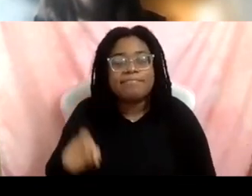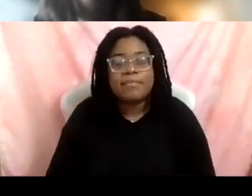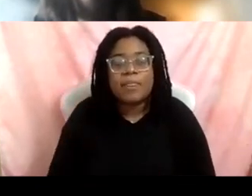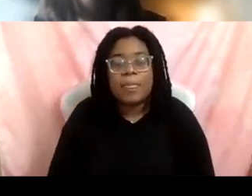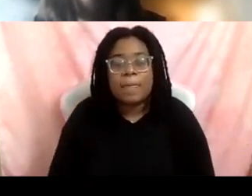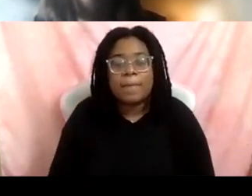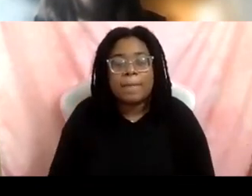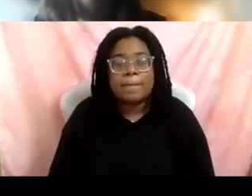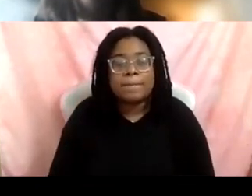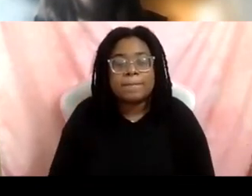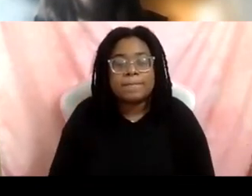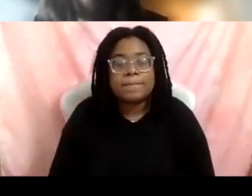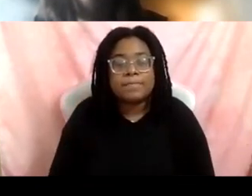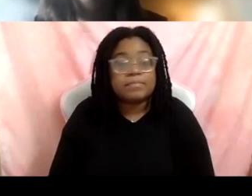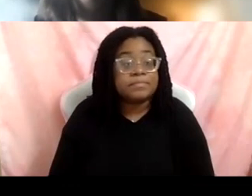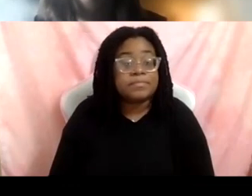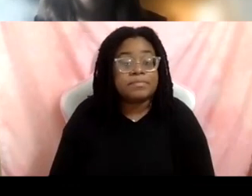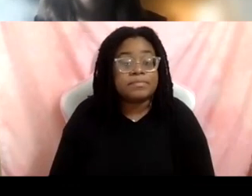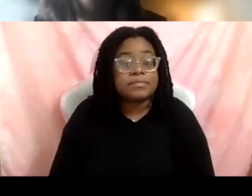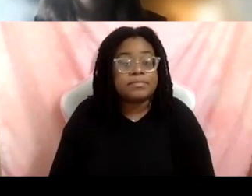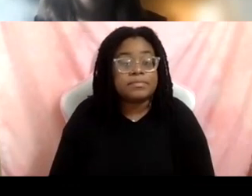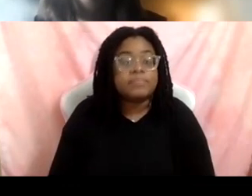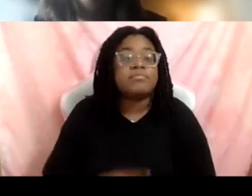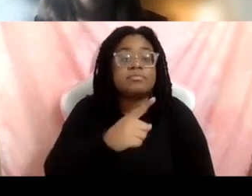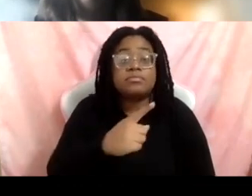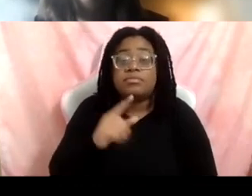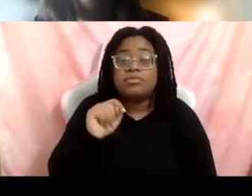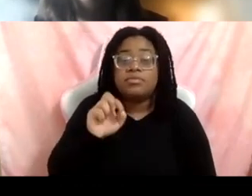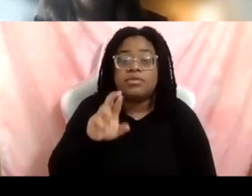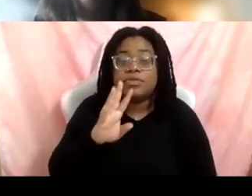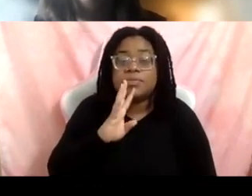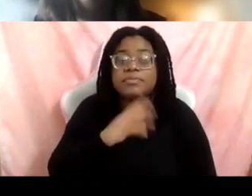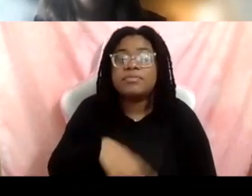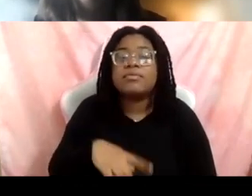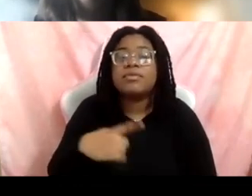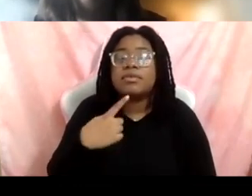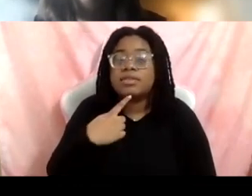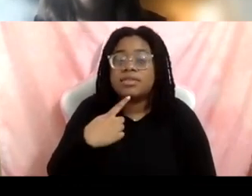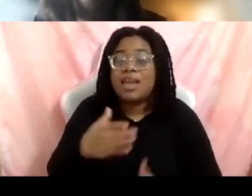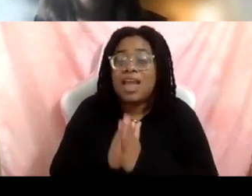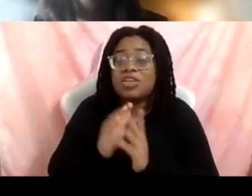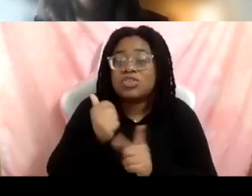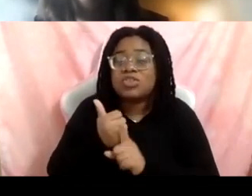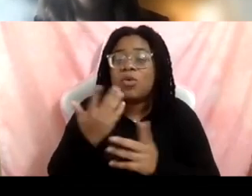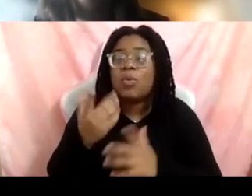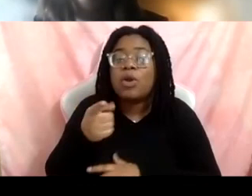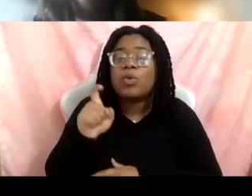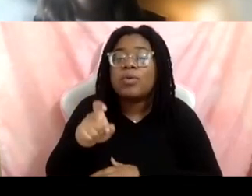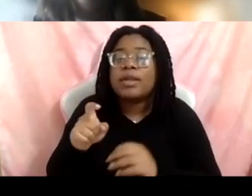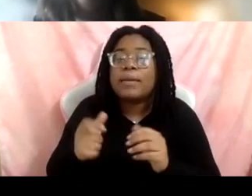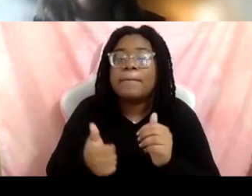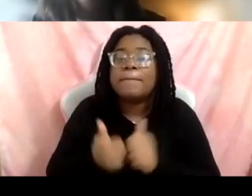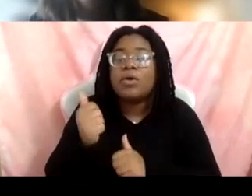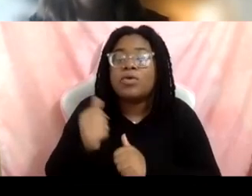And I would say, ask yourself what you need most. I think